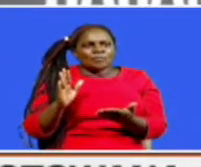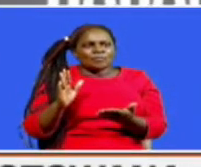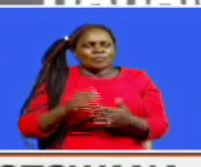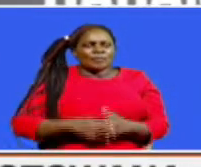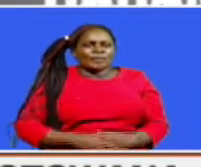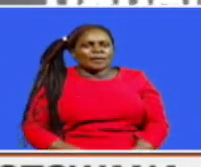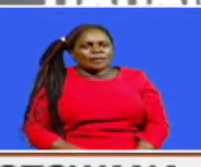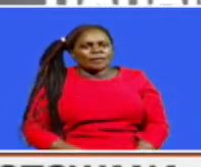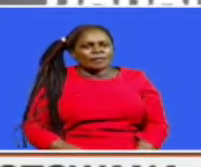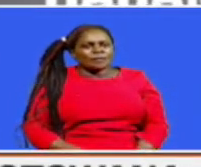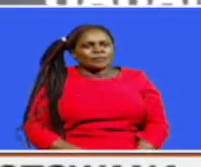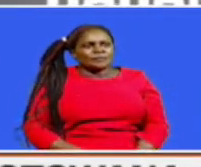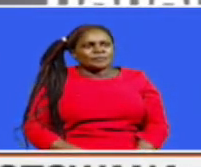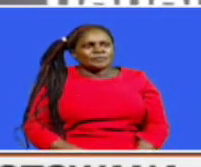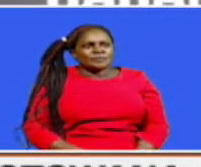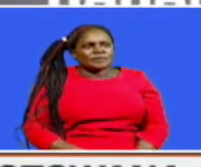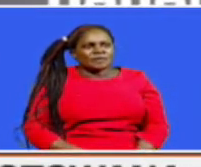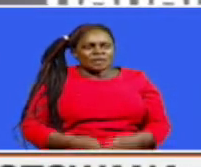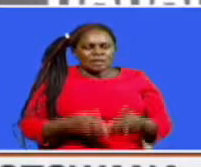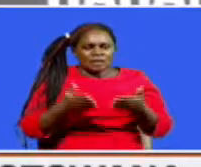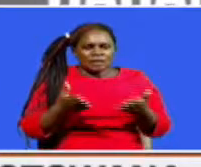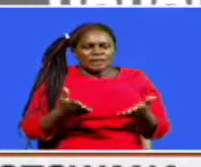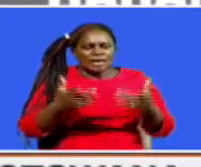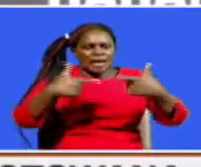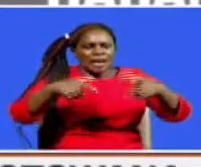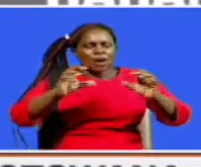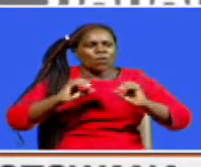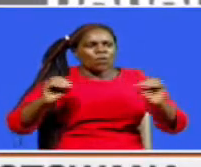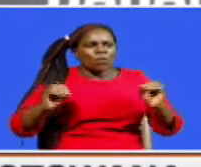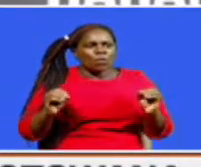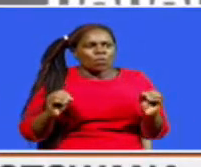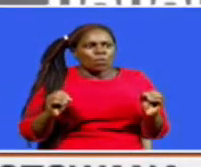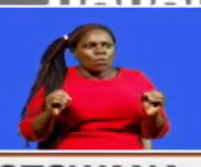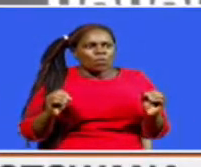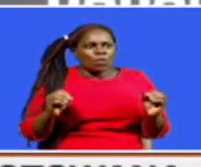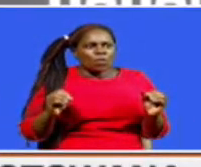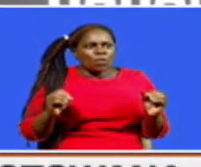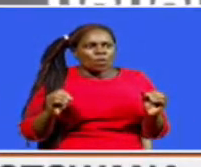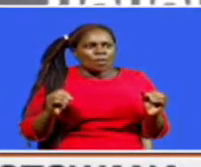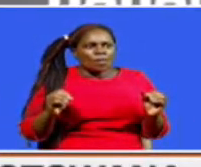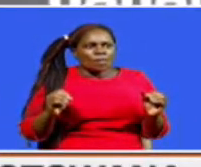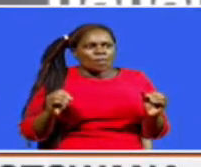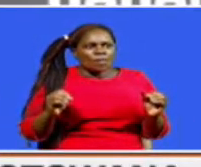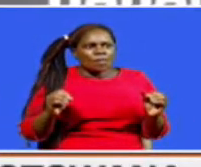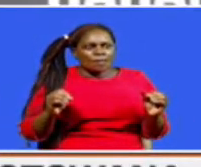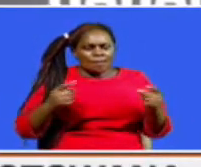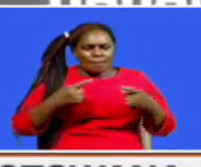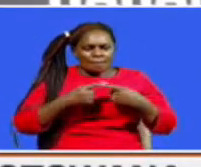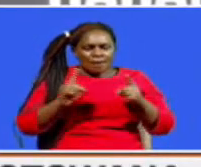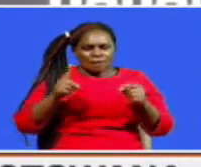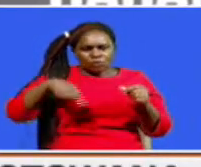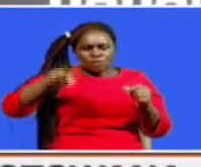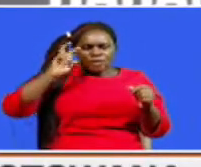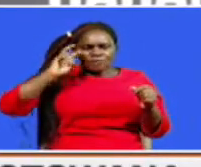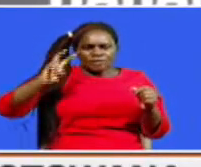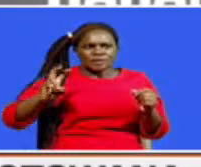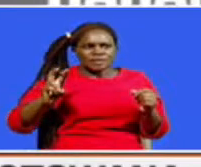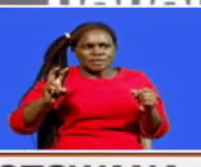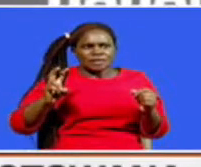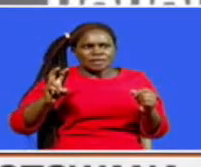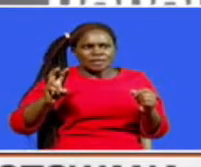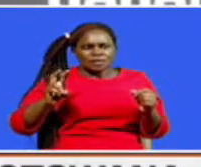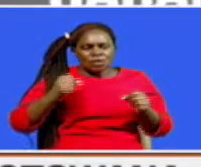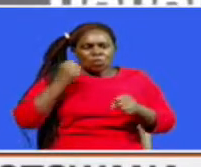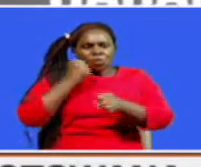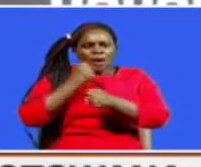crop. The opponent is here, I'm not going to tell what I'm going to work on. But we've seen areas that we need